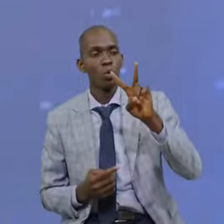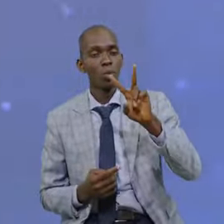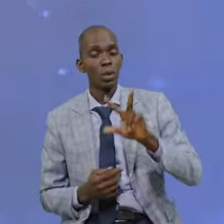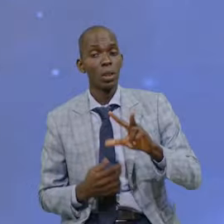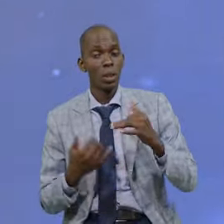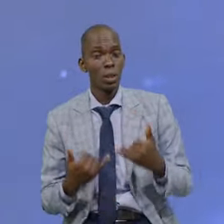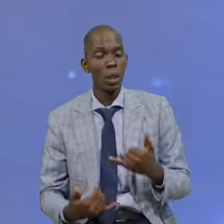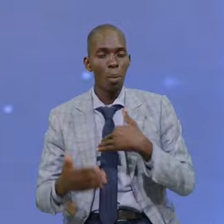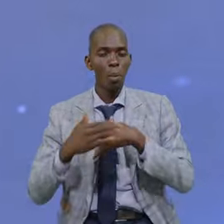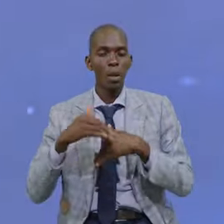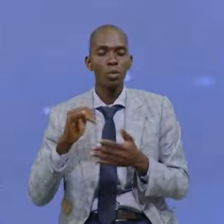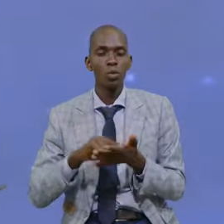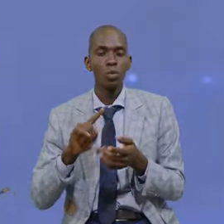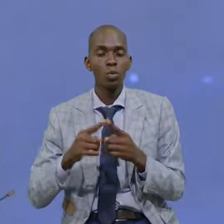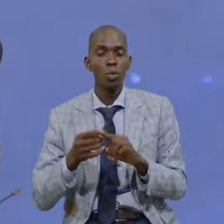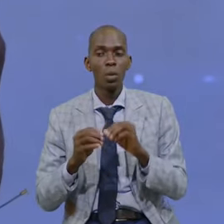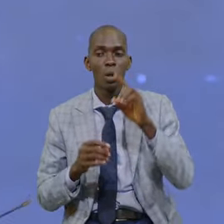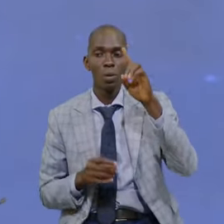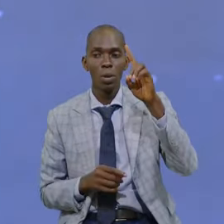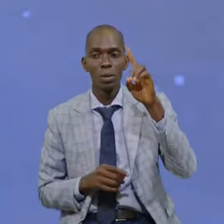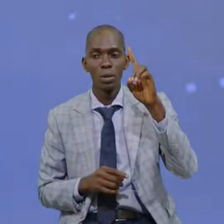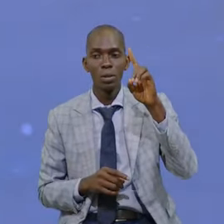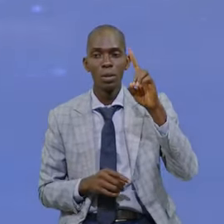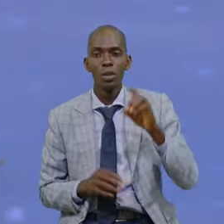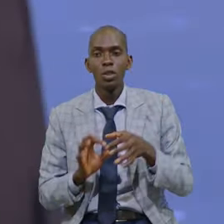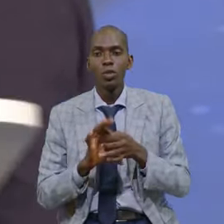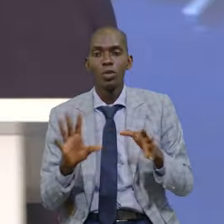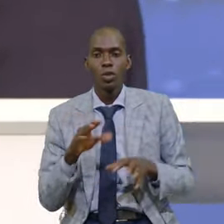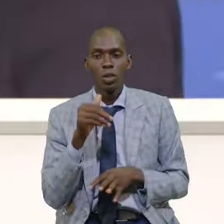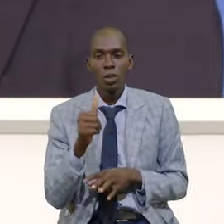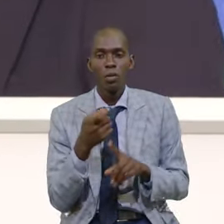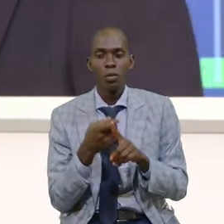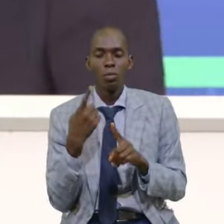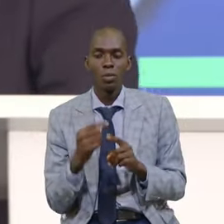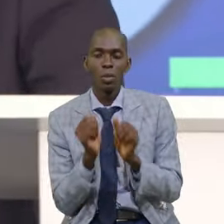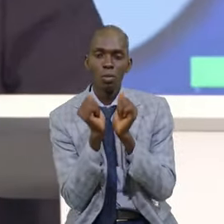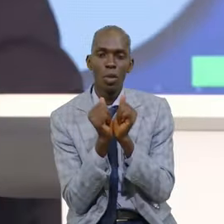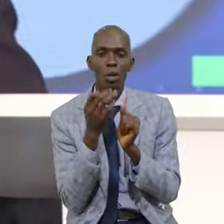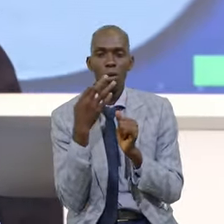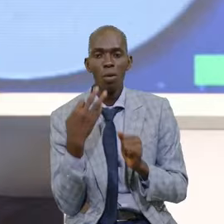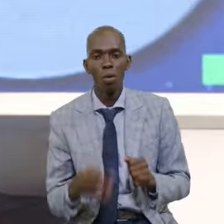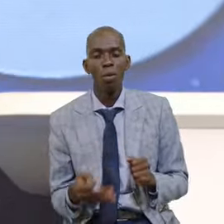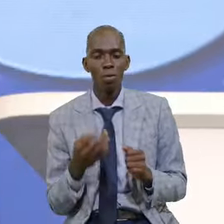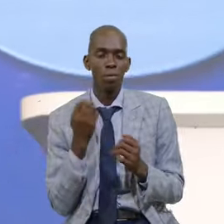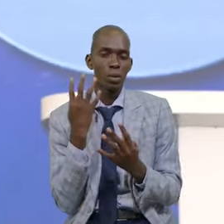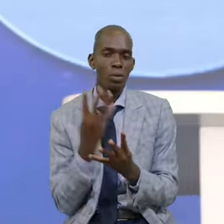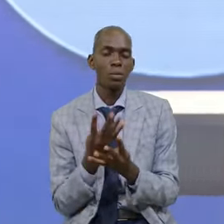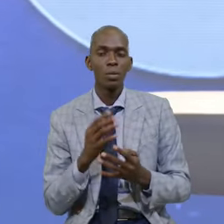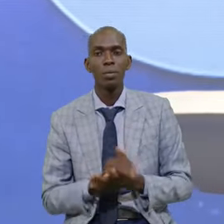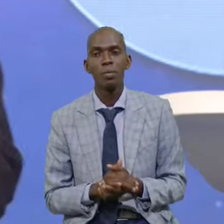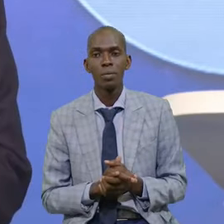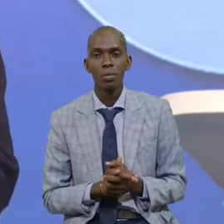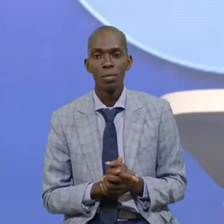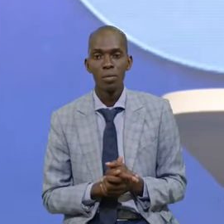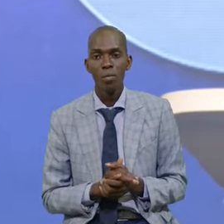Number one, loose yourself from the bands of captivity. We're looking at